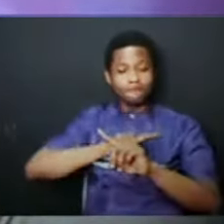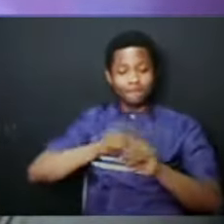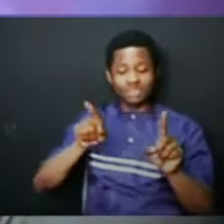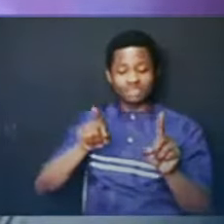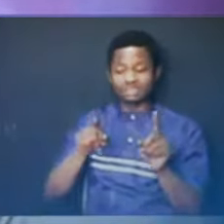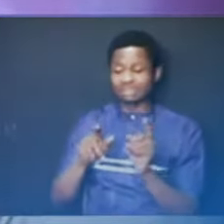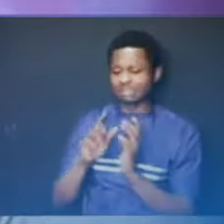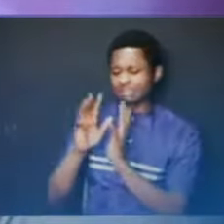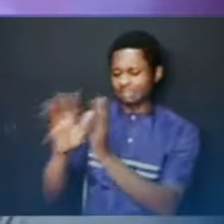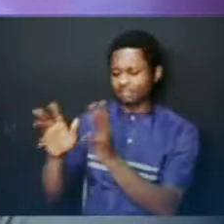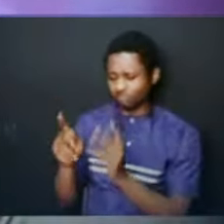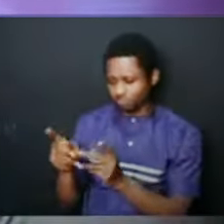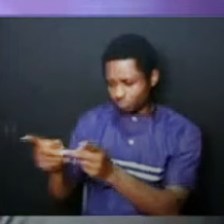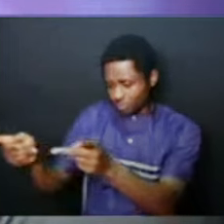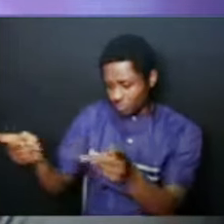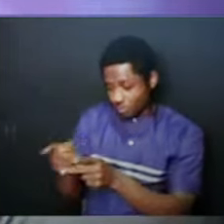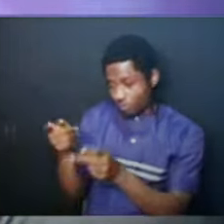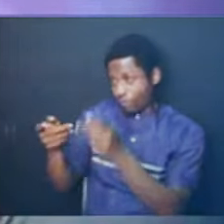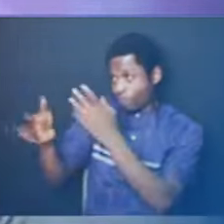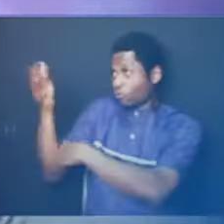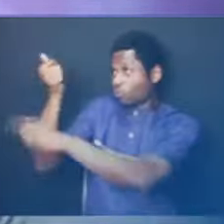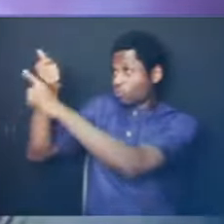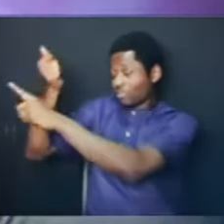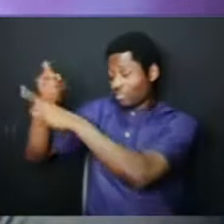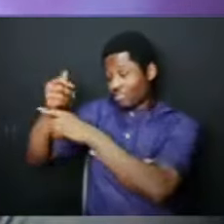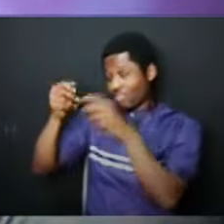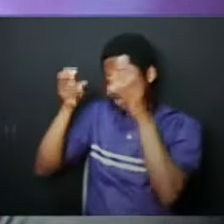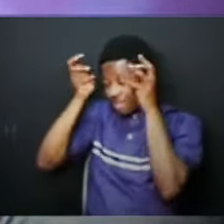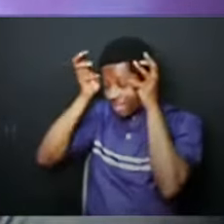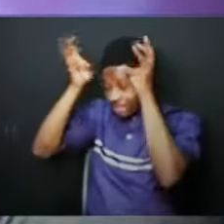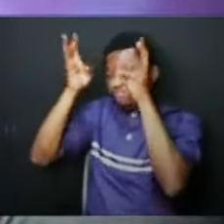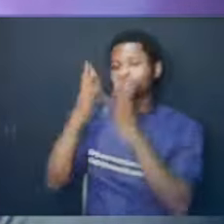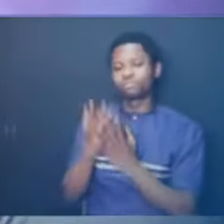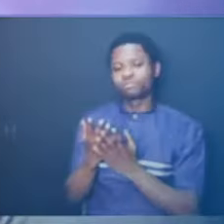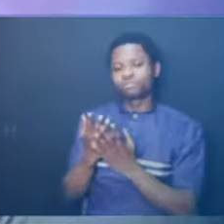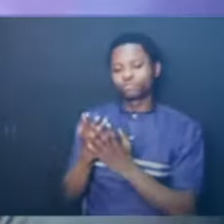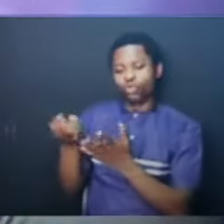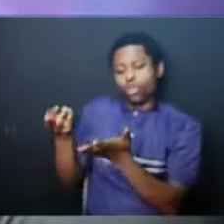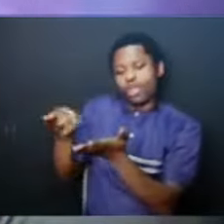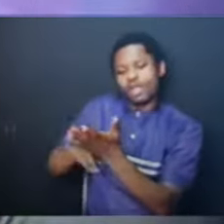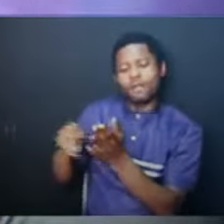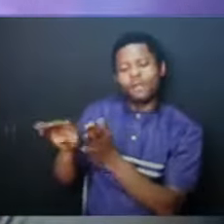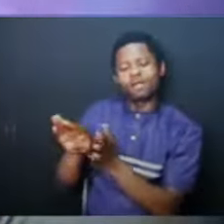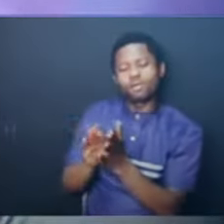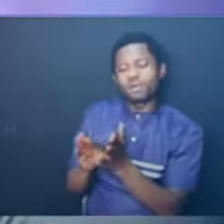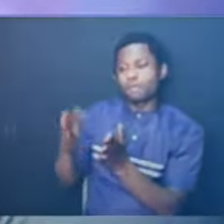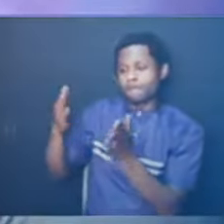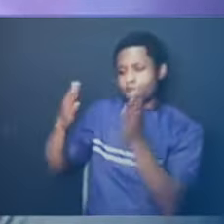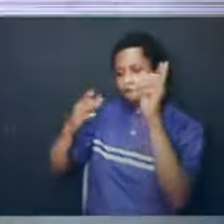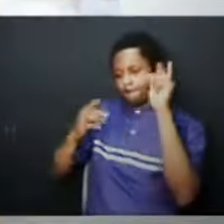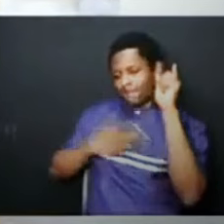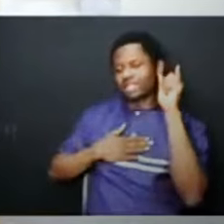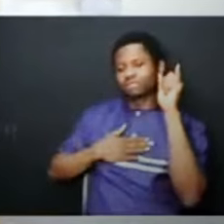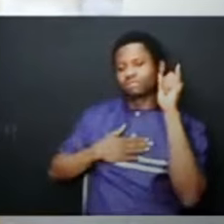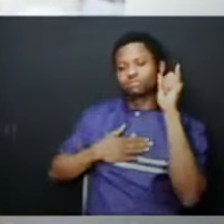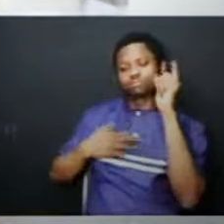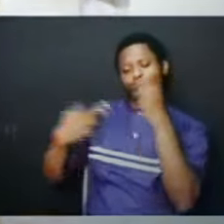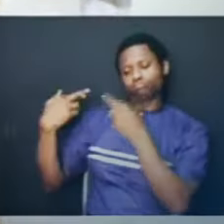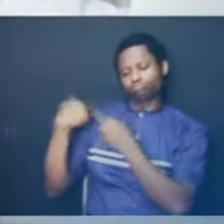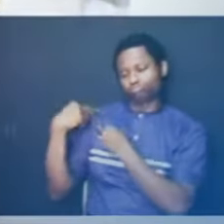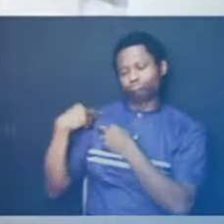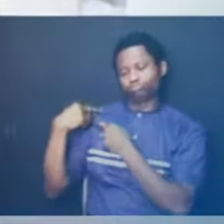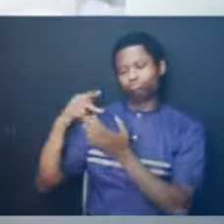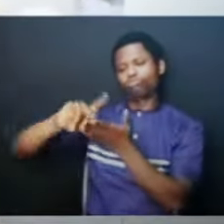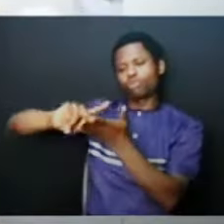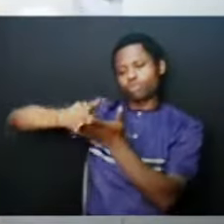is written, it is mine to avenge, I'll repay, says the Lord. Monfa bone entua